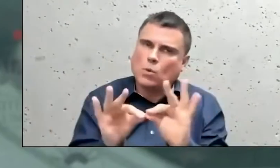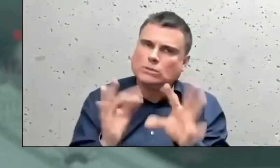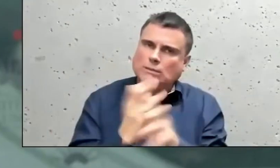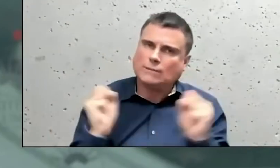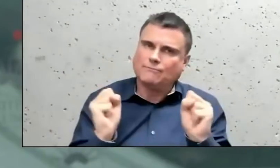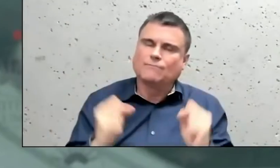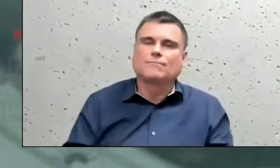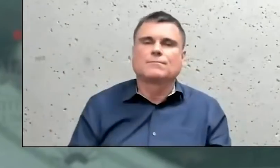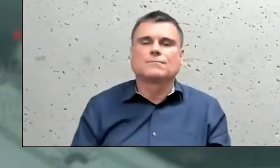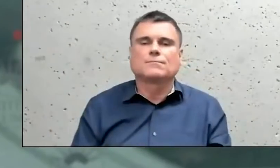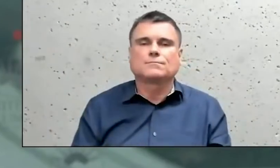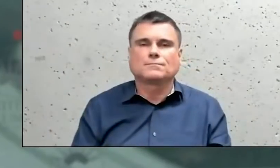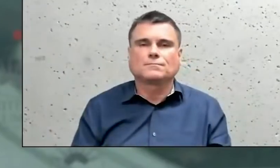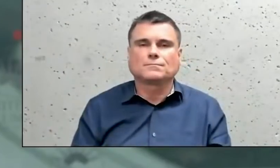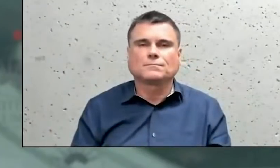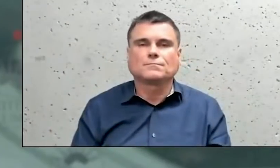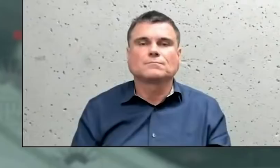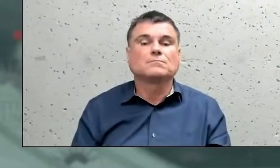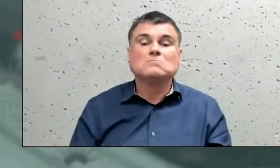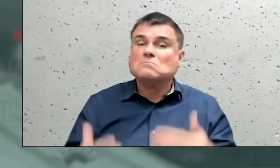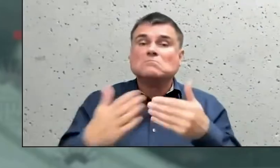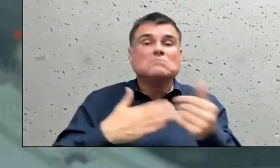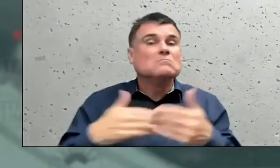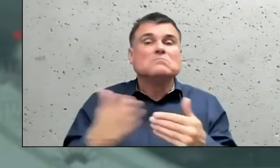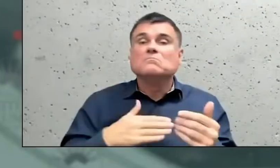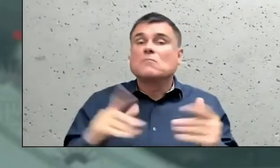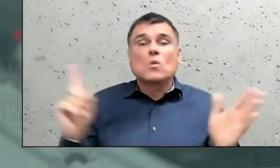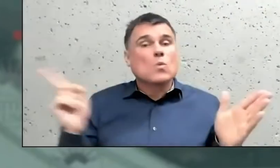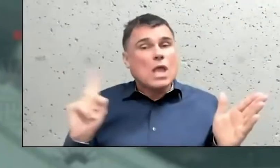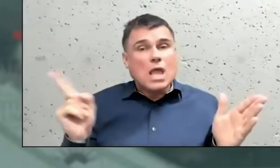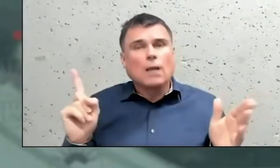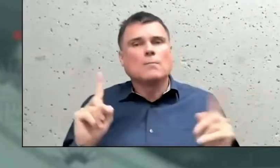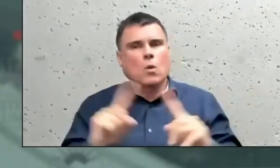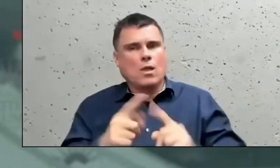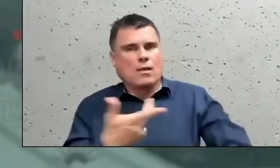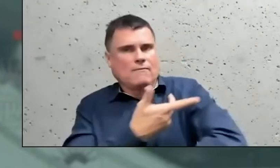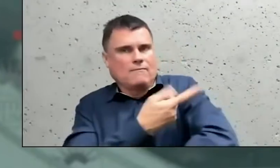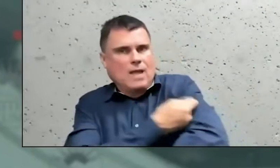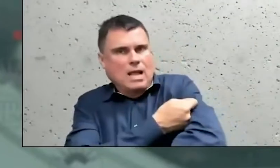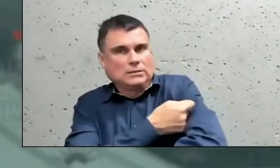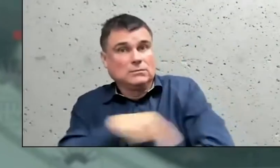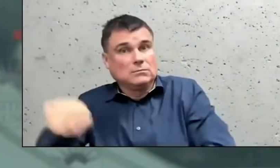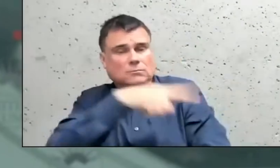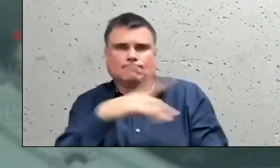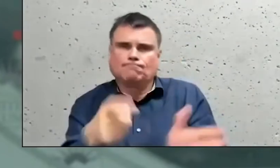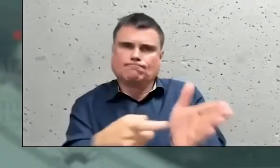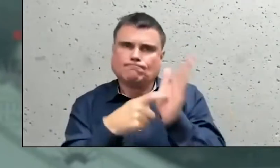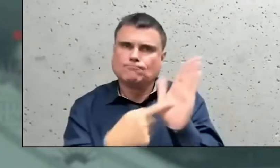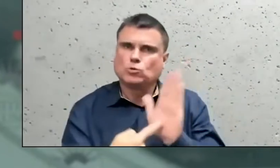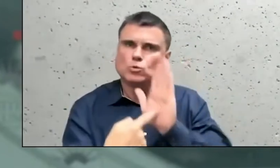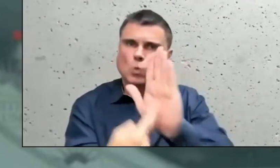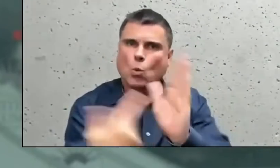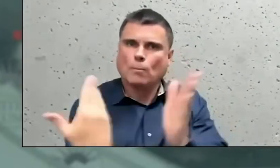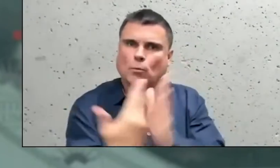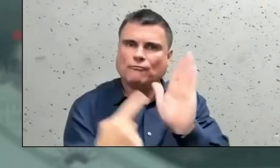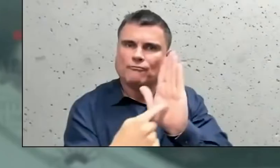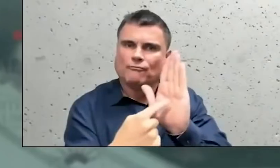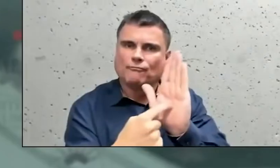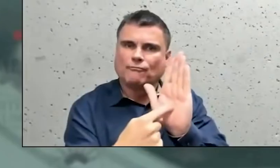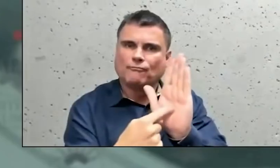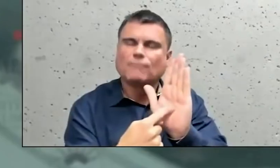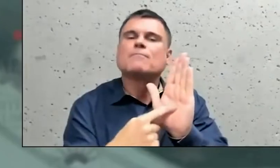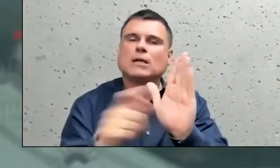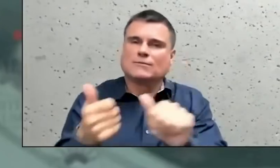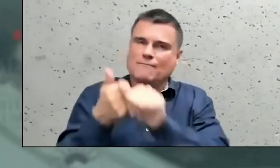vaccine mandate in place or not, it's important for everybody to follow public health orders. That's what will allow us